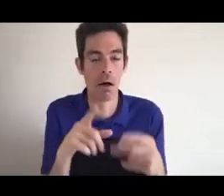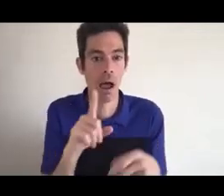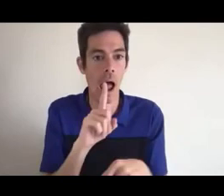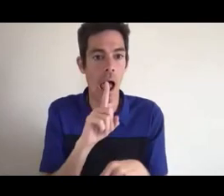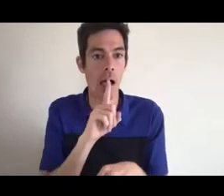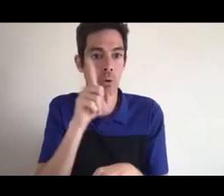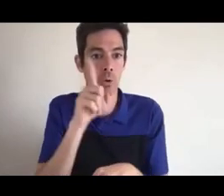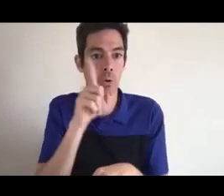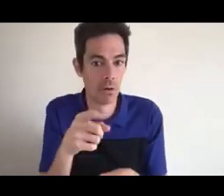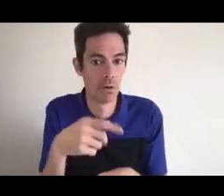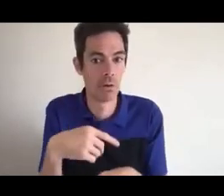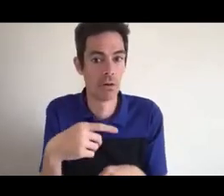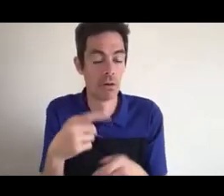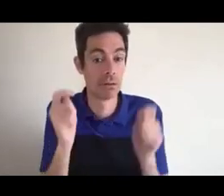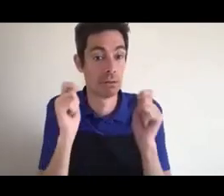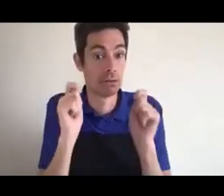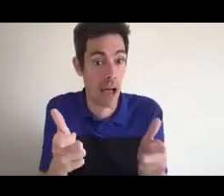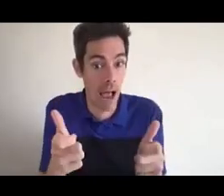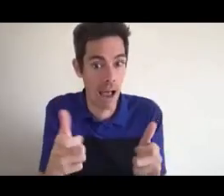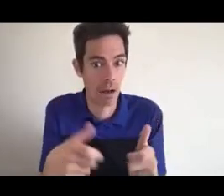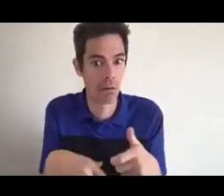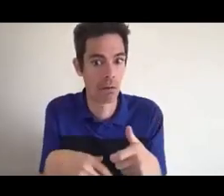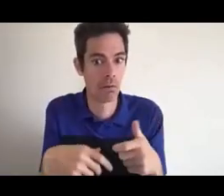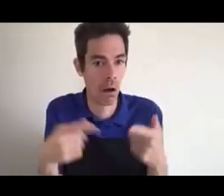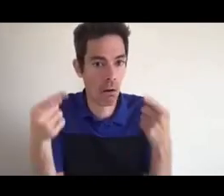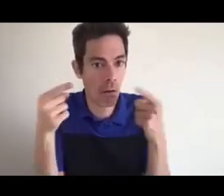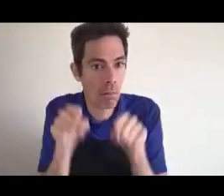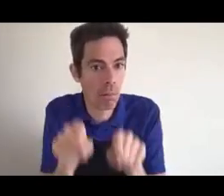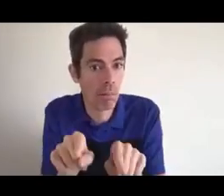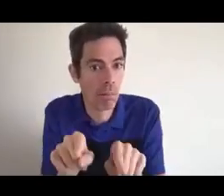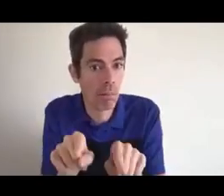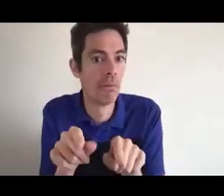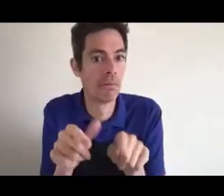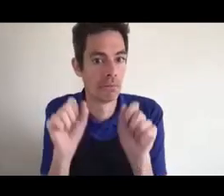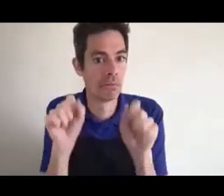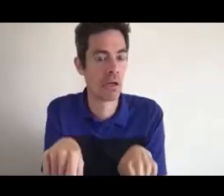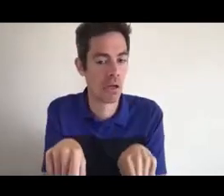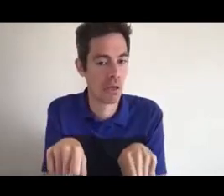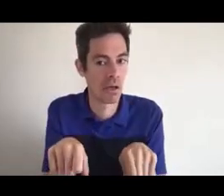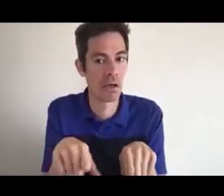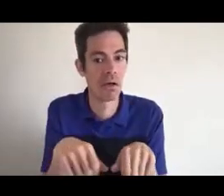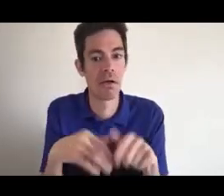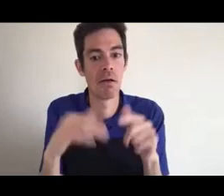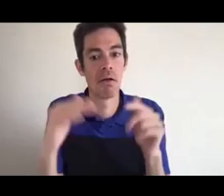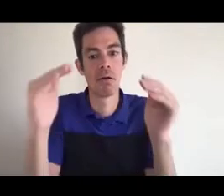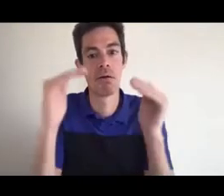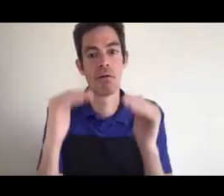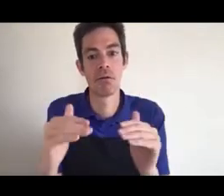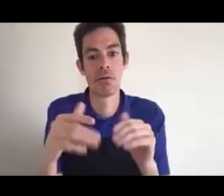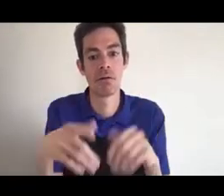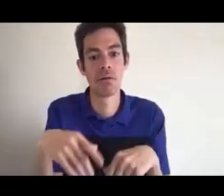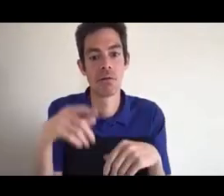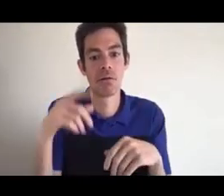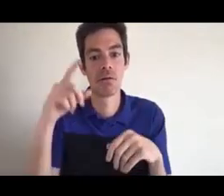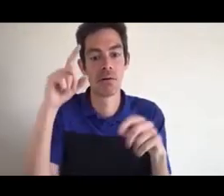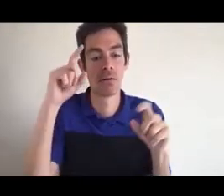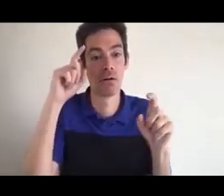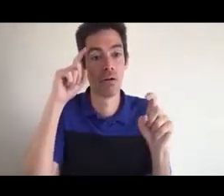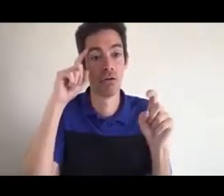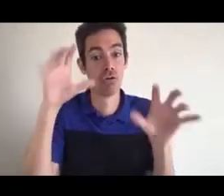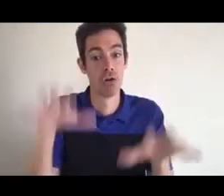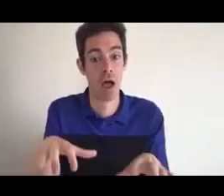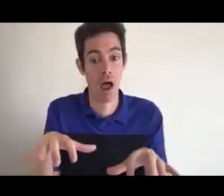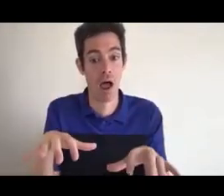then, or actually, suddenly, or coincidentally. And